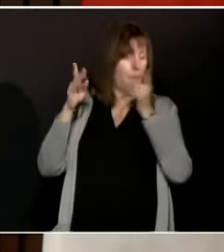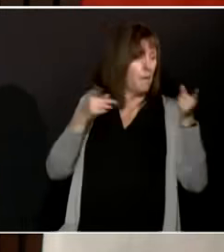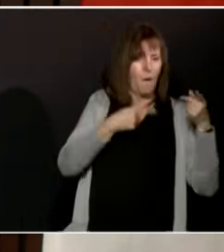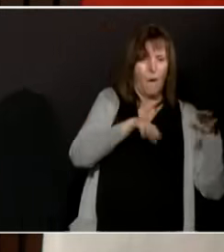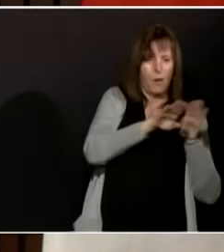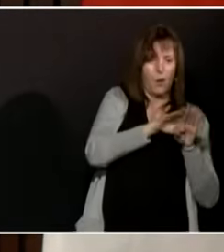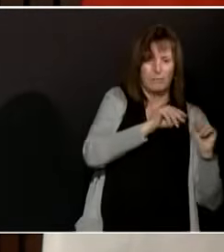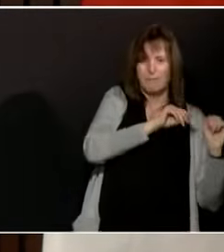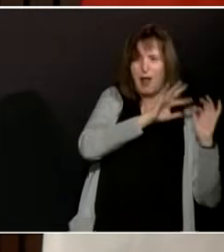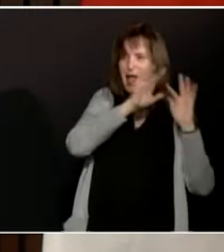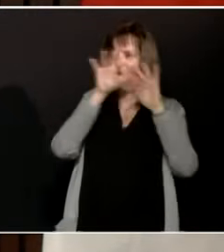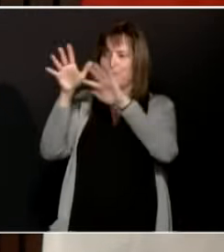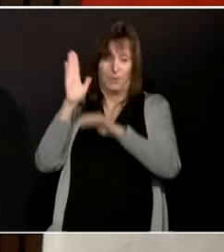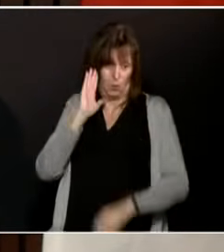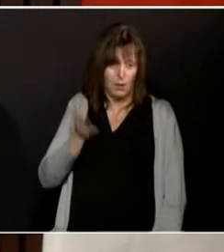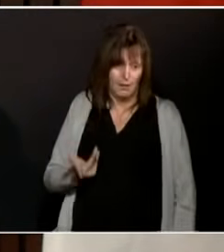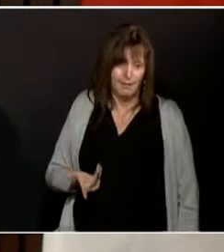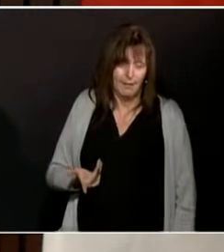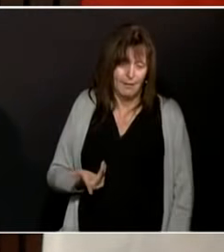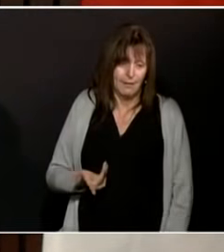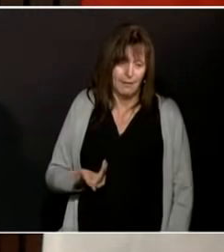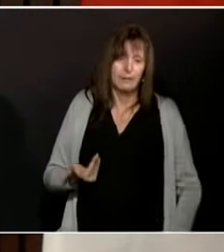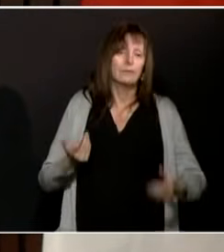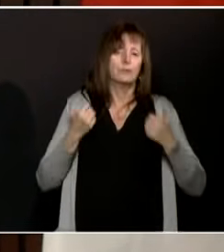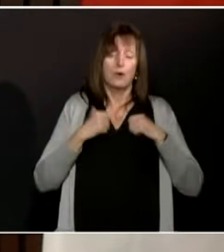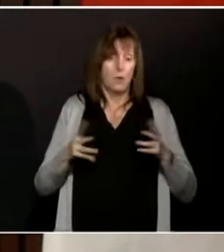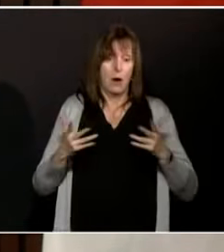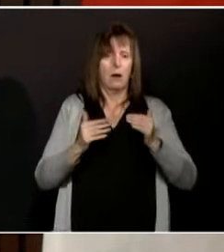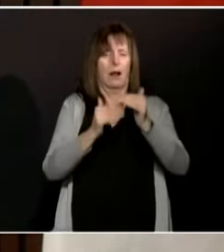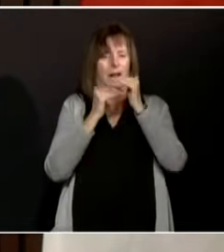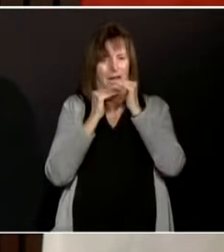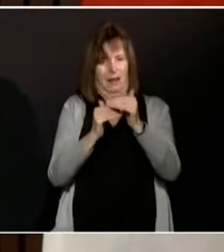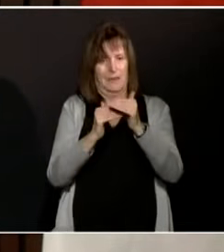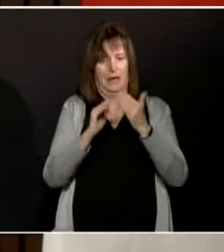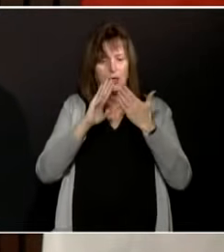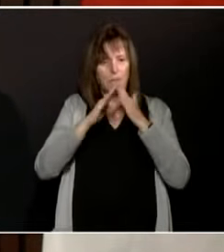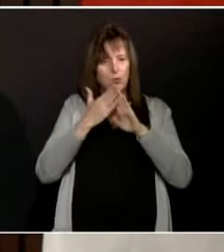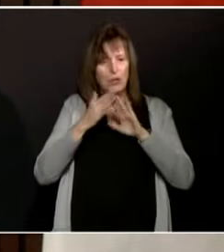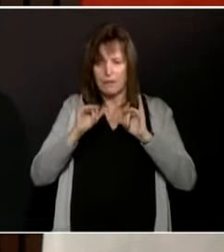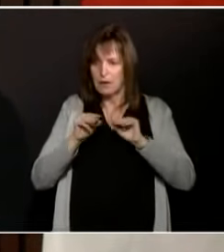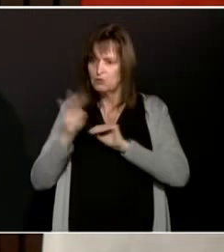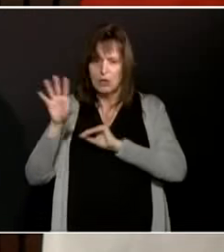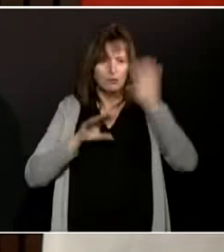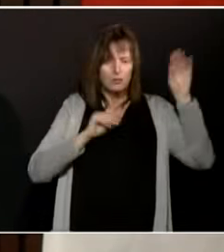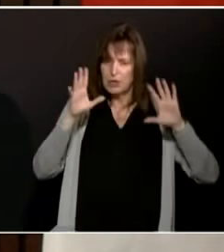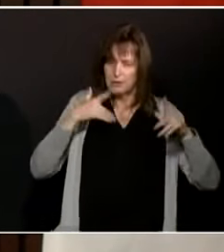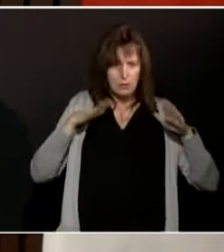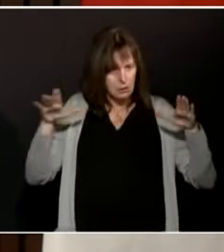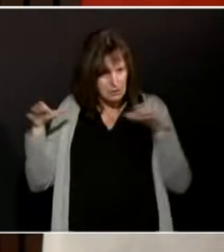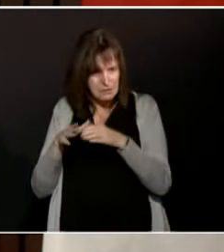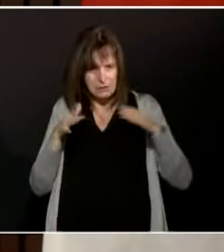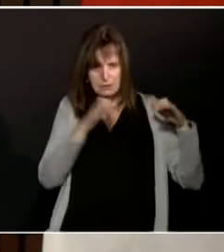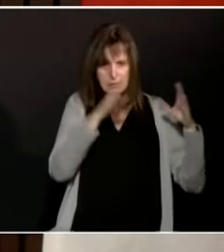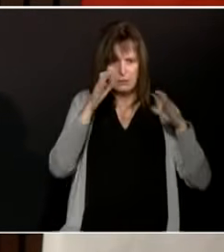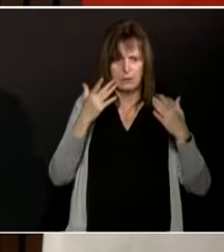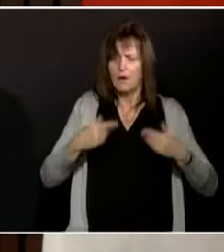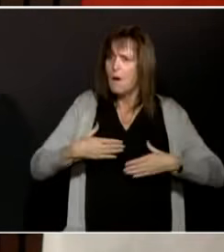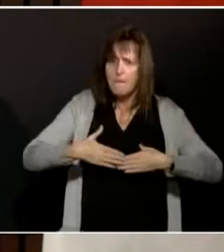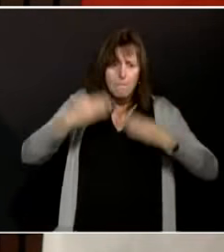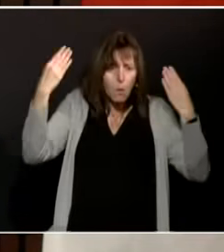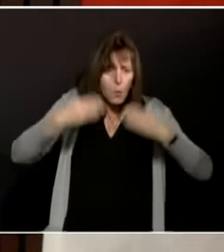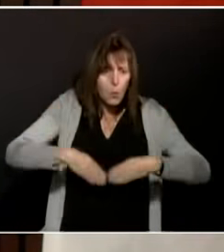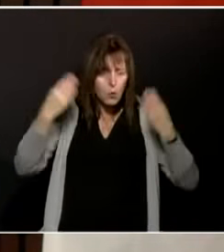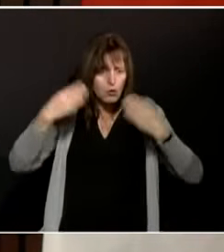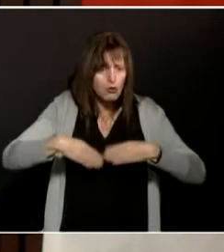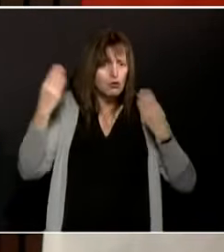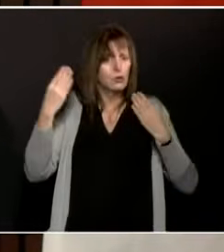over. So really limiting mobility within communities as well. So borders, but also within our borders, limiting mobility will